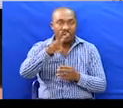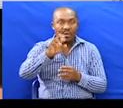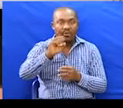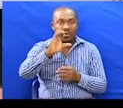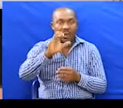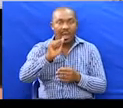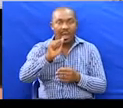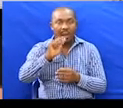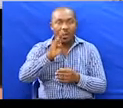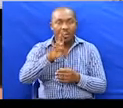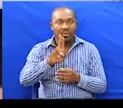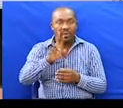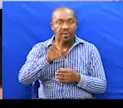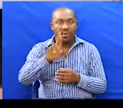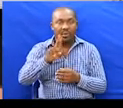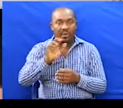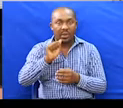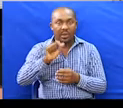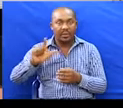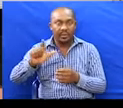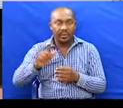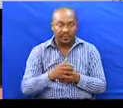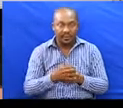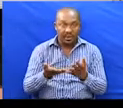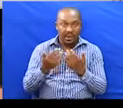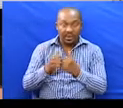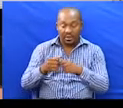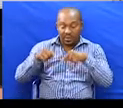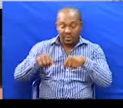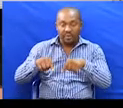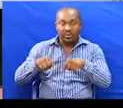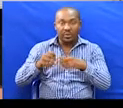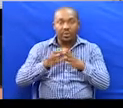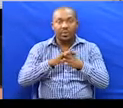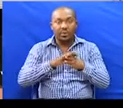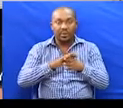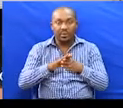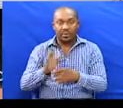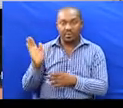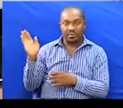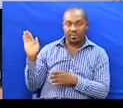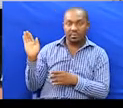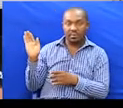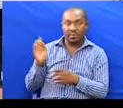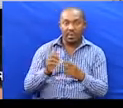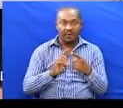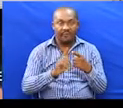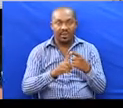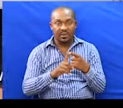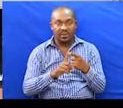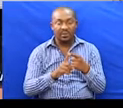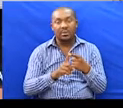words that we are going to use in our lesson. The first word